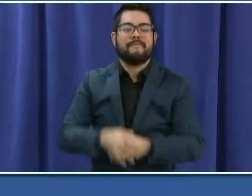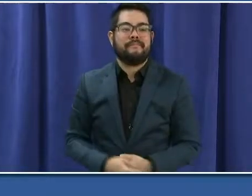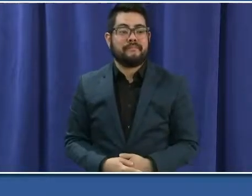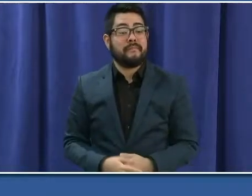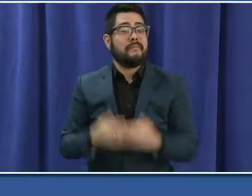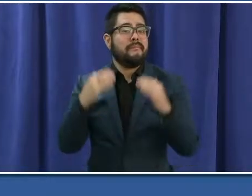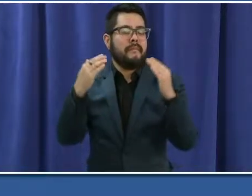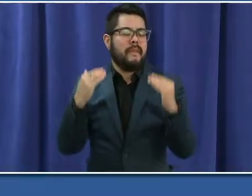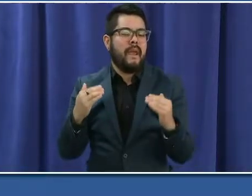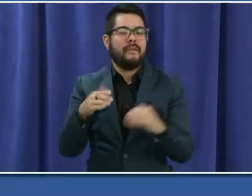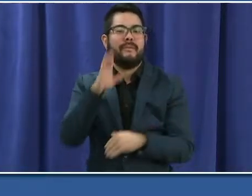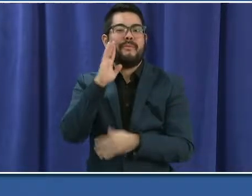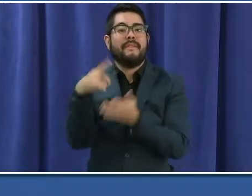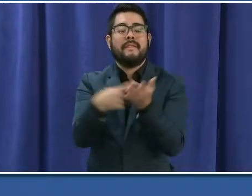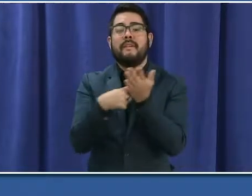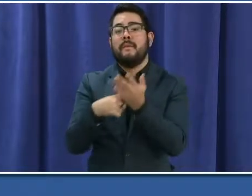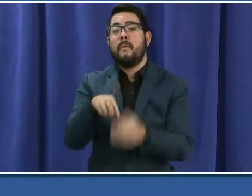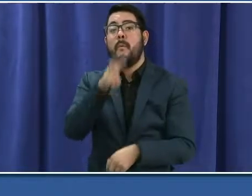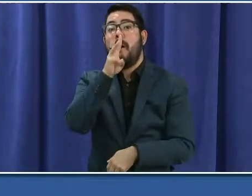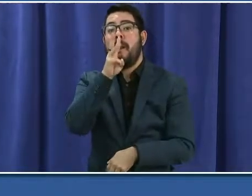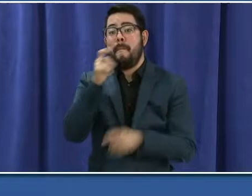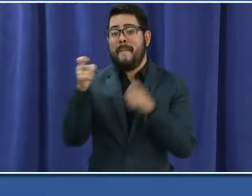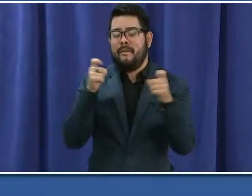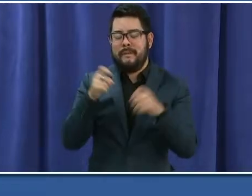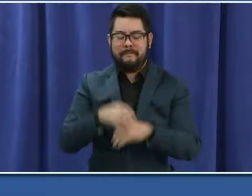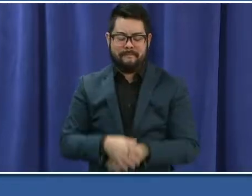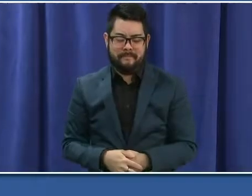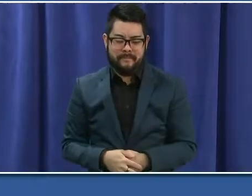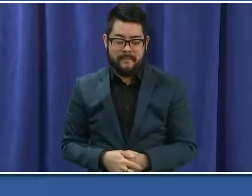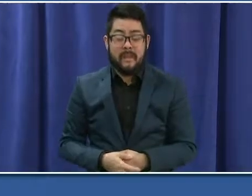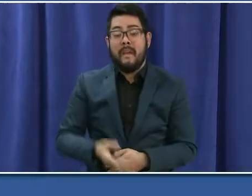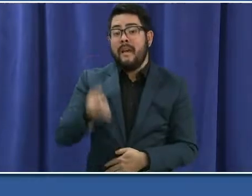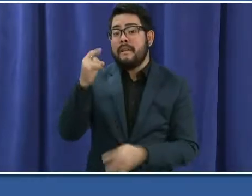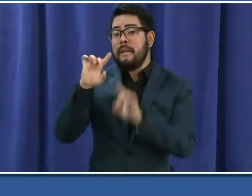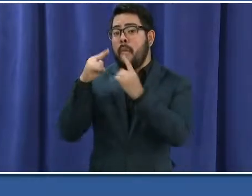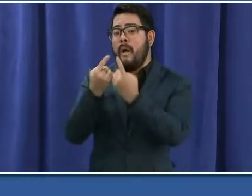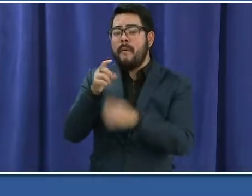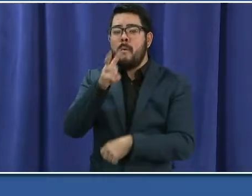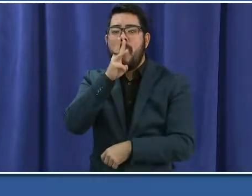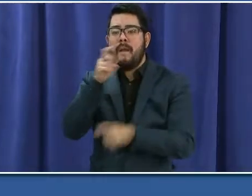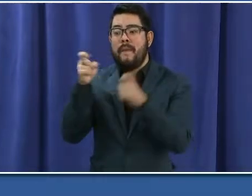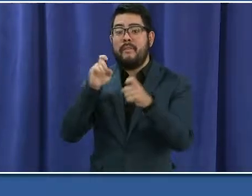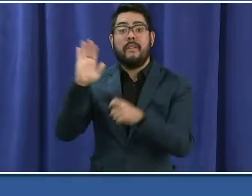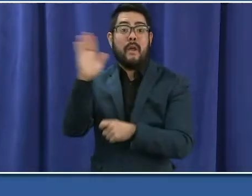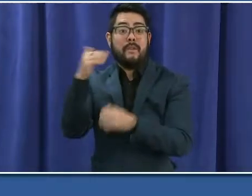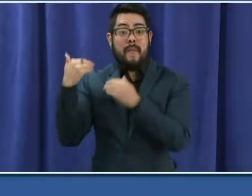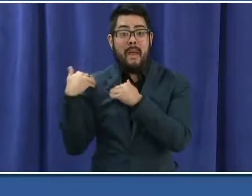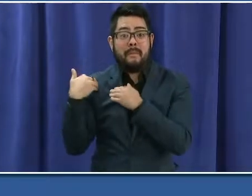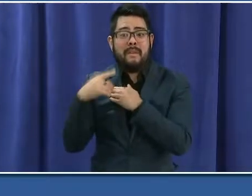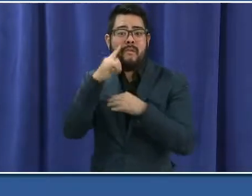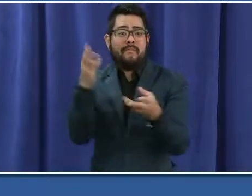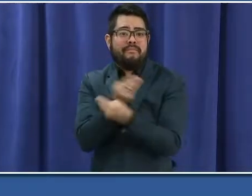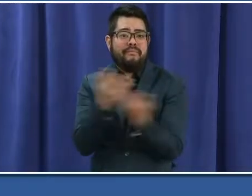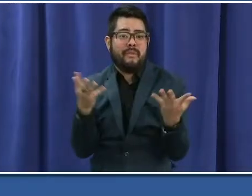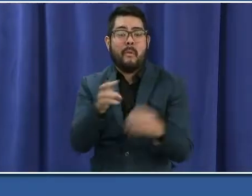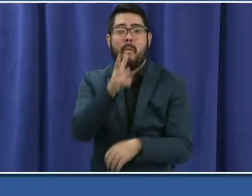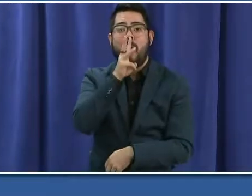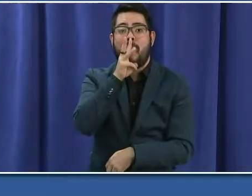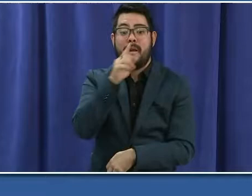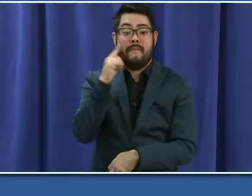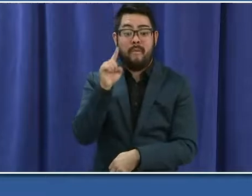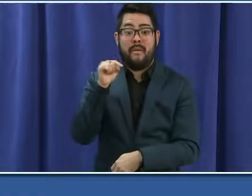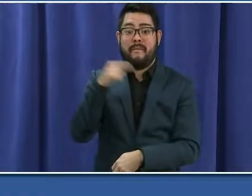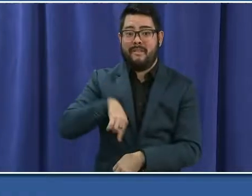Next, let's talk about water management. The Department of Water Management is responsible for the delivery of water to Chicago residents and our